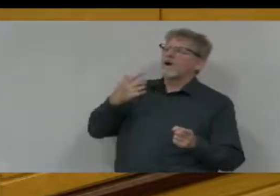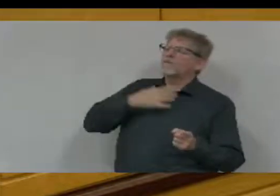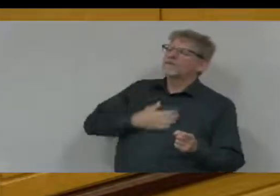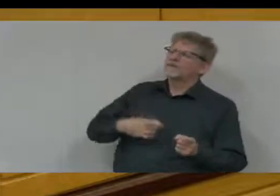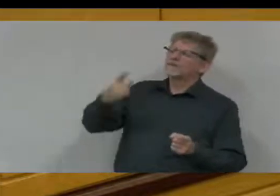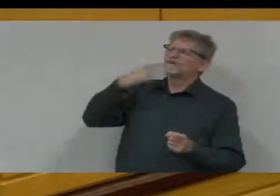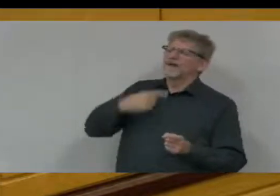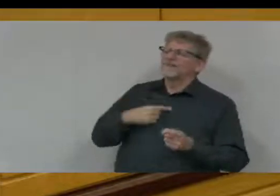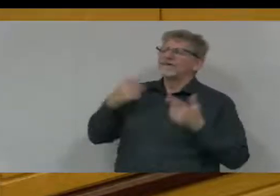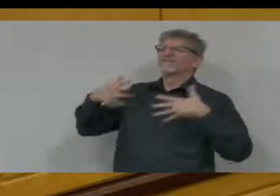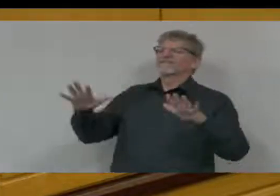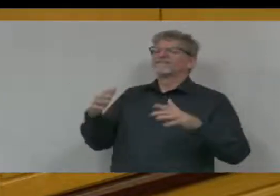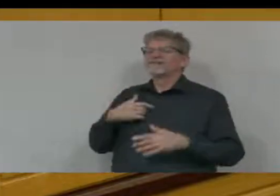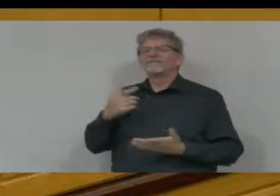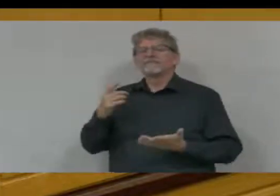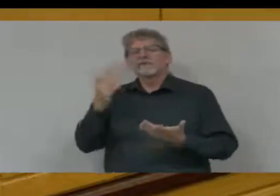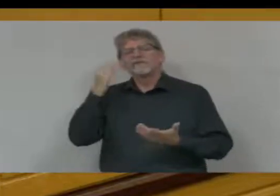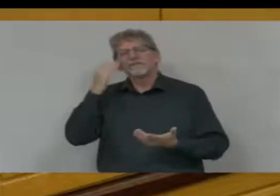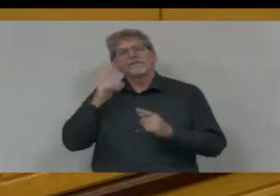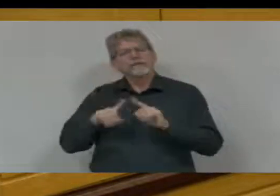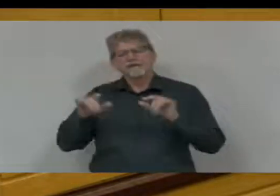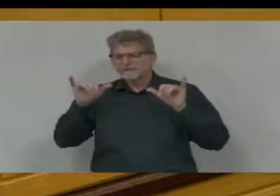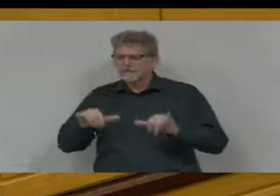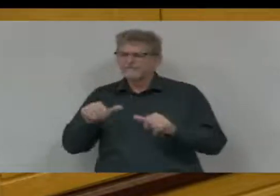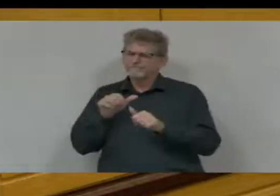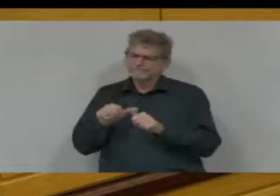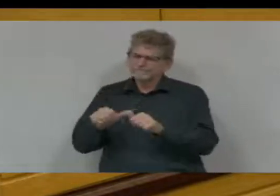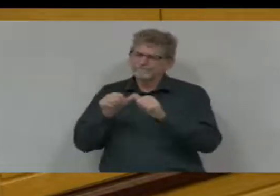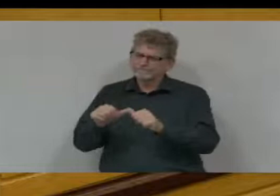this decision to do this at this time.